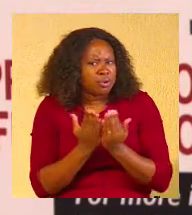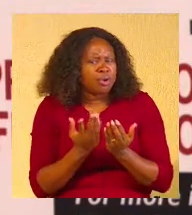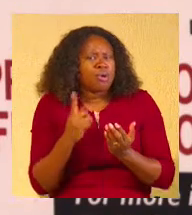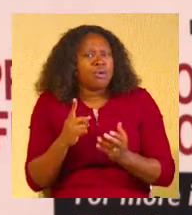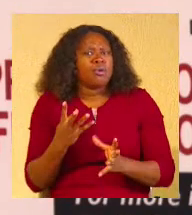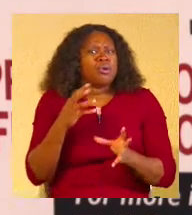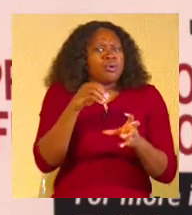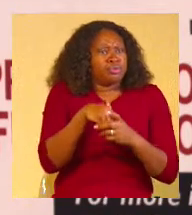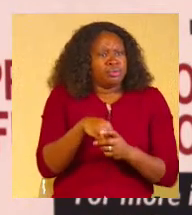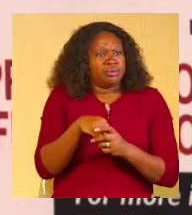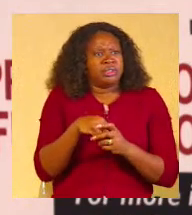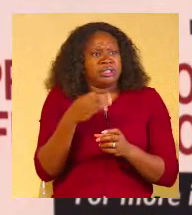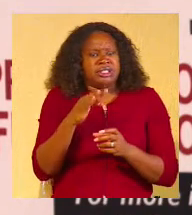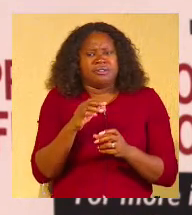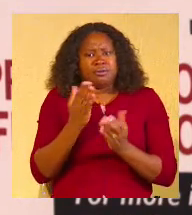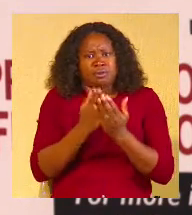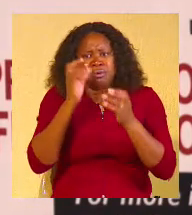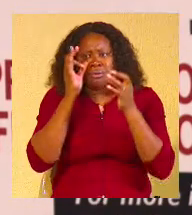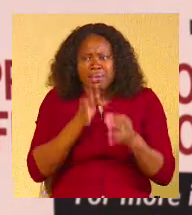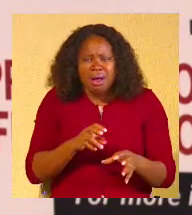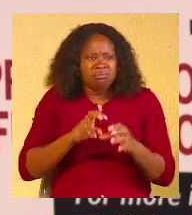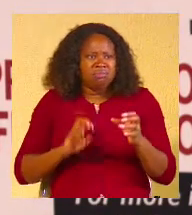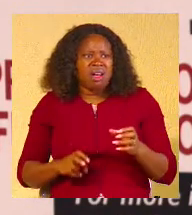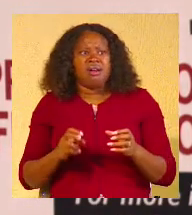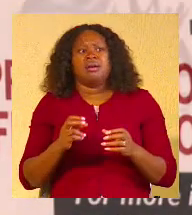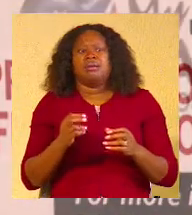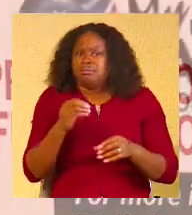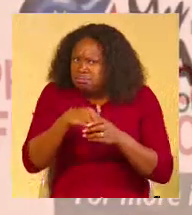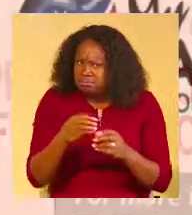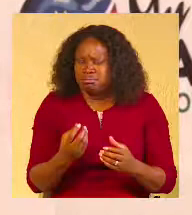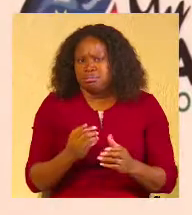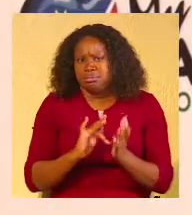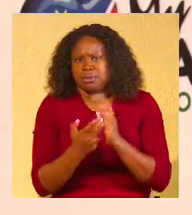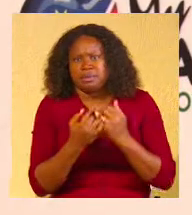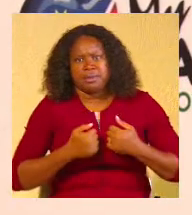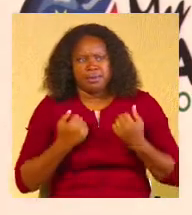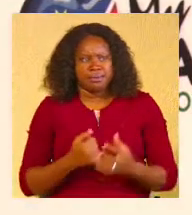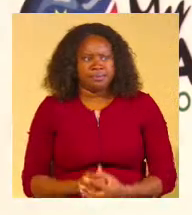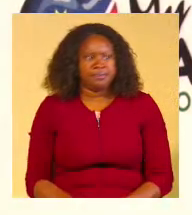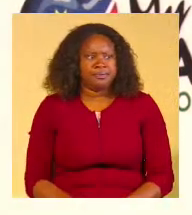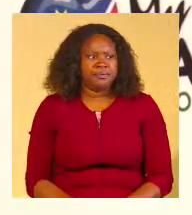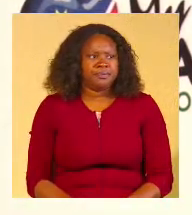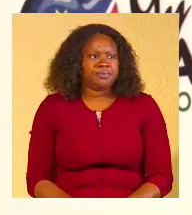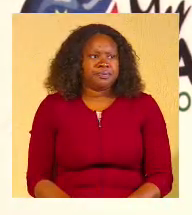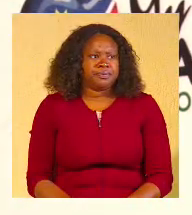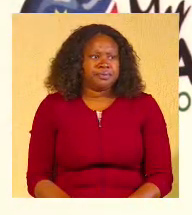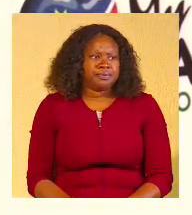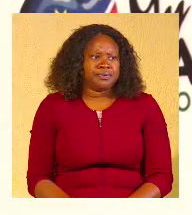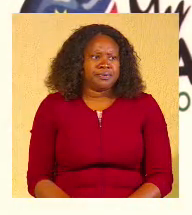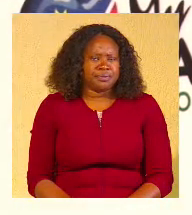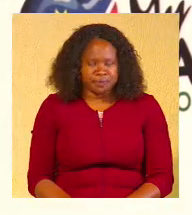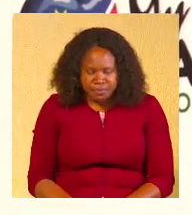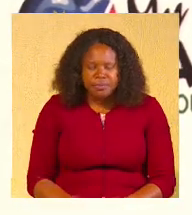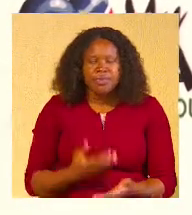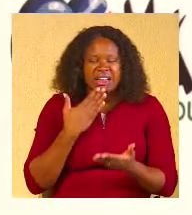them somehow once they drop out of school? Okay. Thank you again. Okay. You know, it's